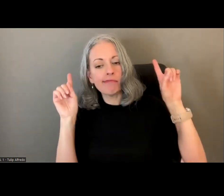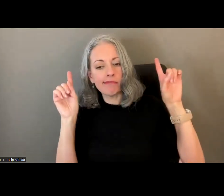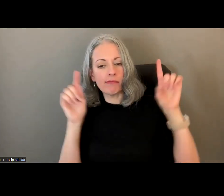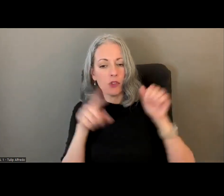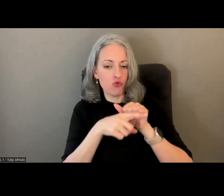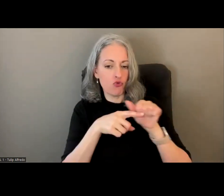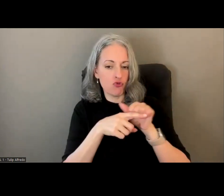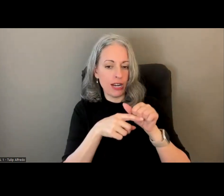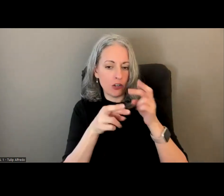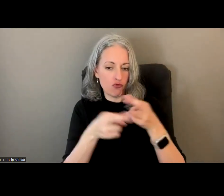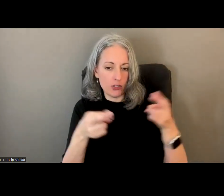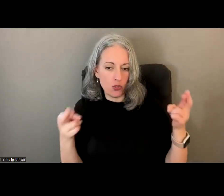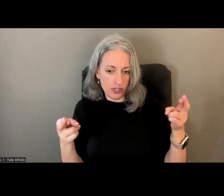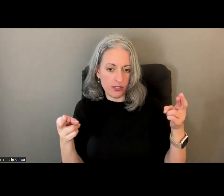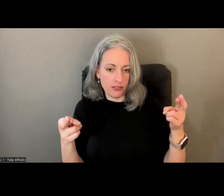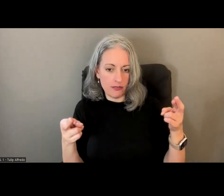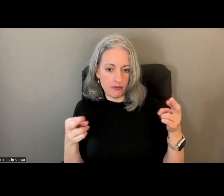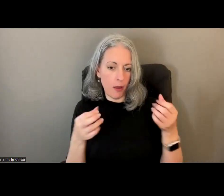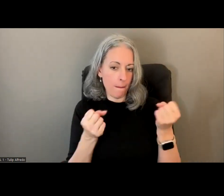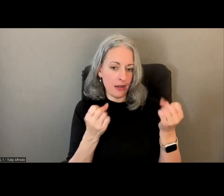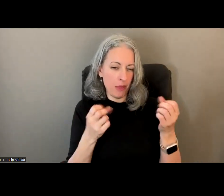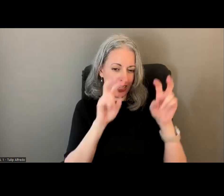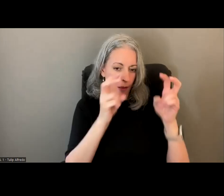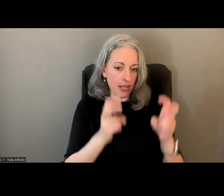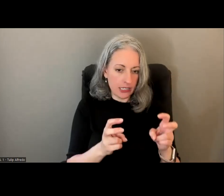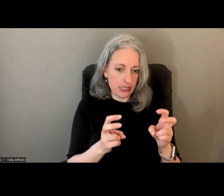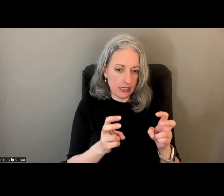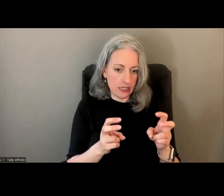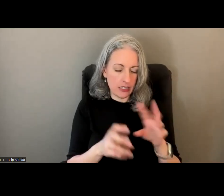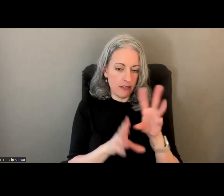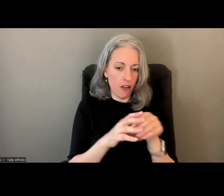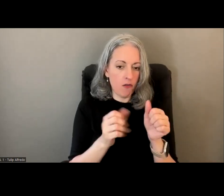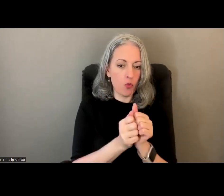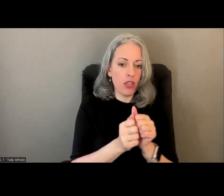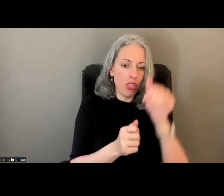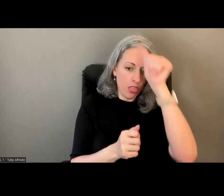training resources, many topics on Alzheimer's and dementia.